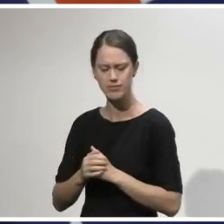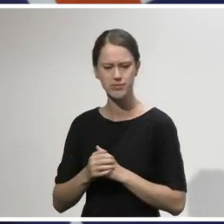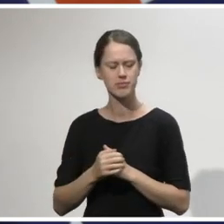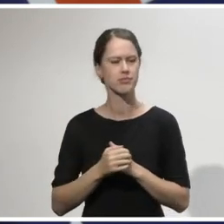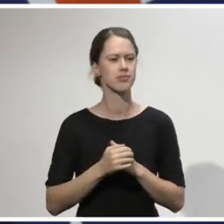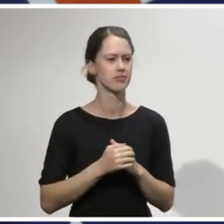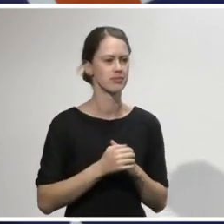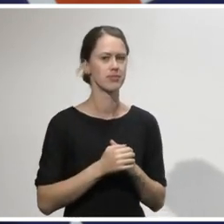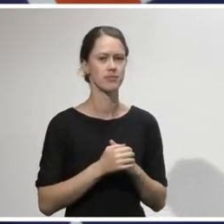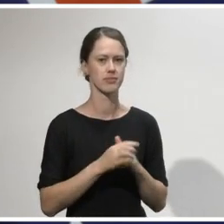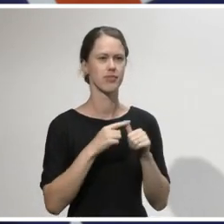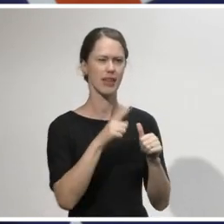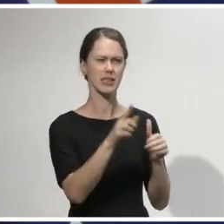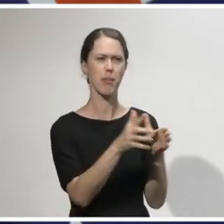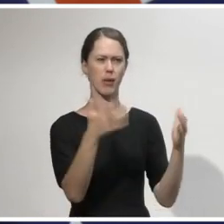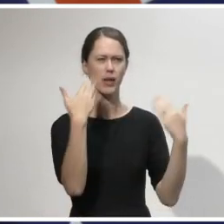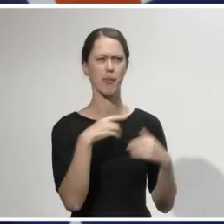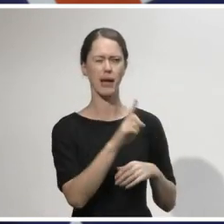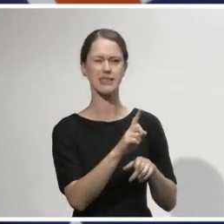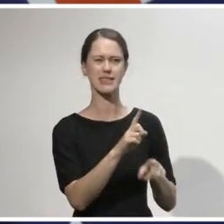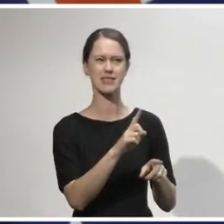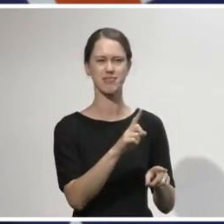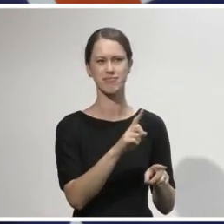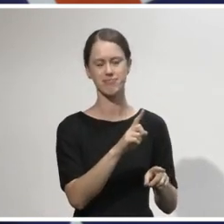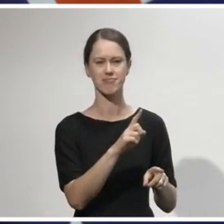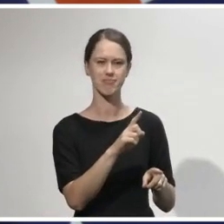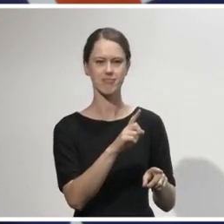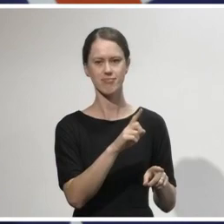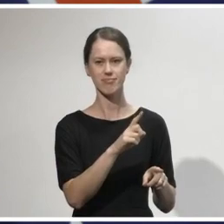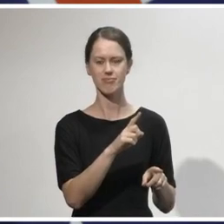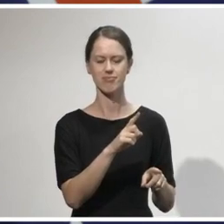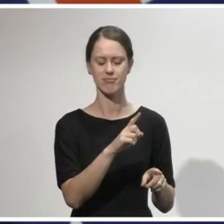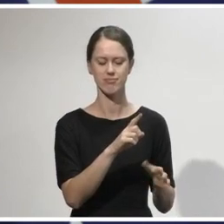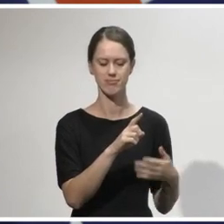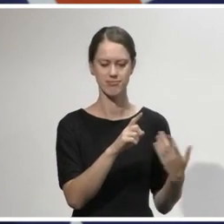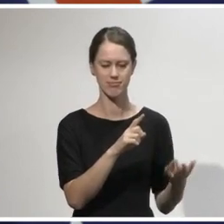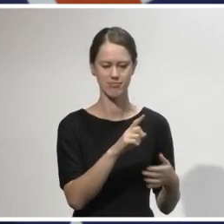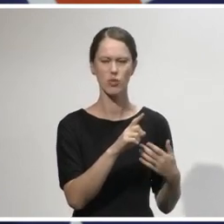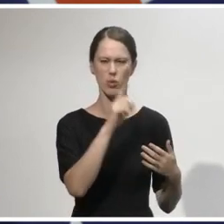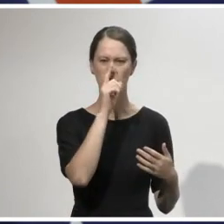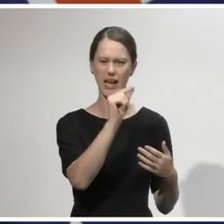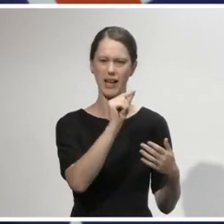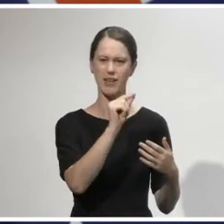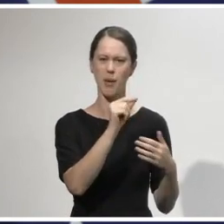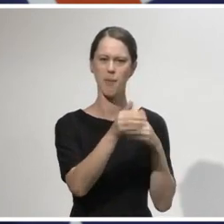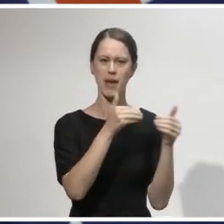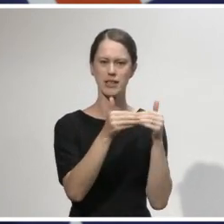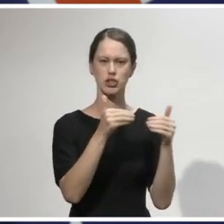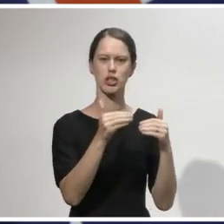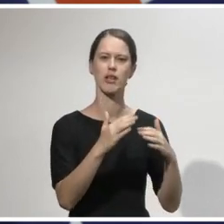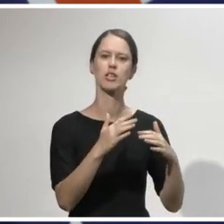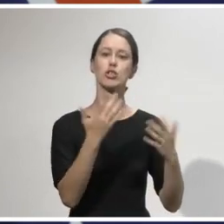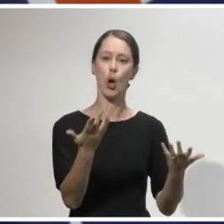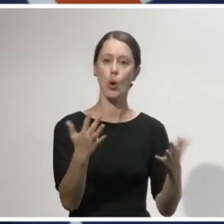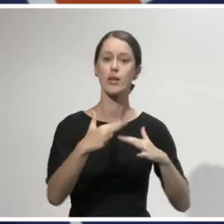It has been a big event, but it's also an event like this that we have a ability to coordinate our public health units across